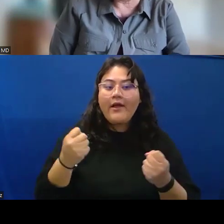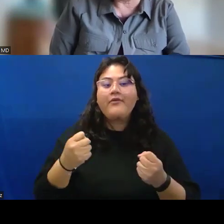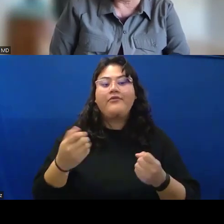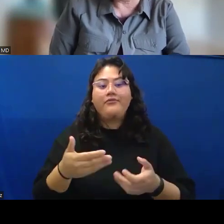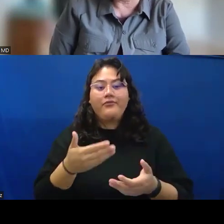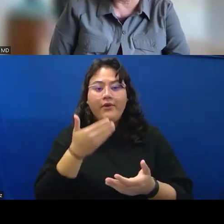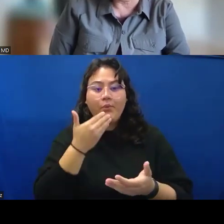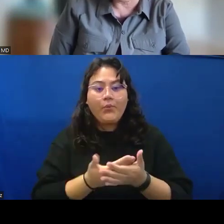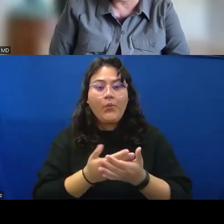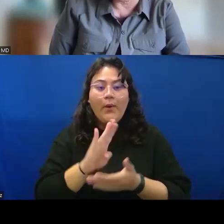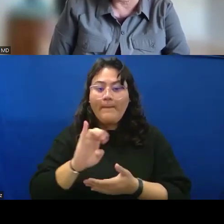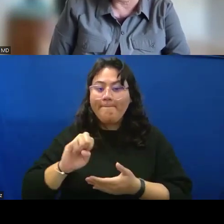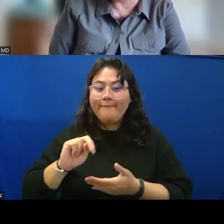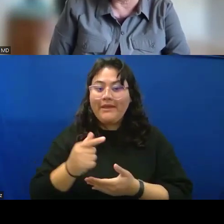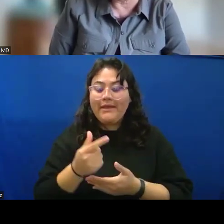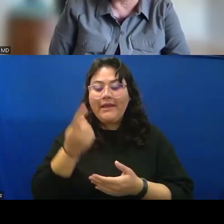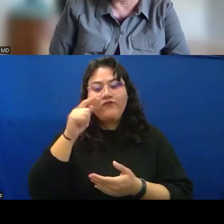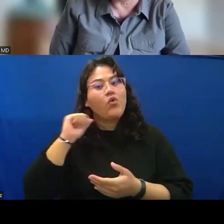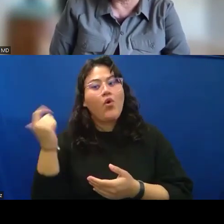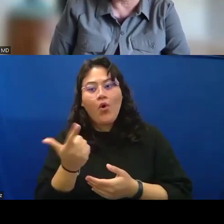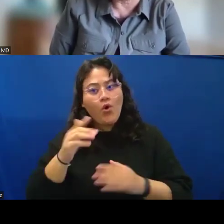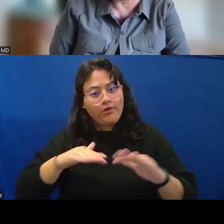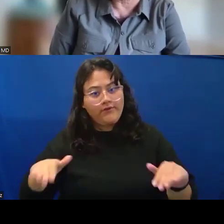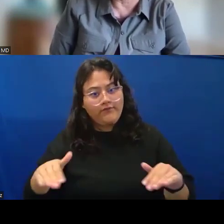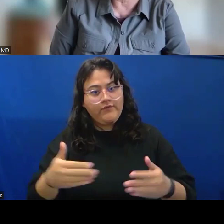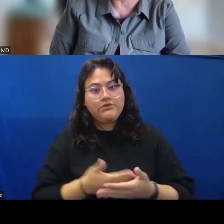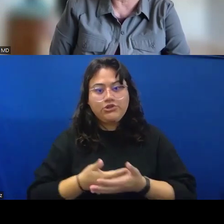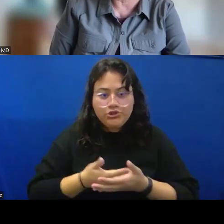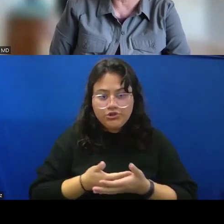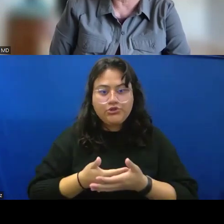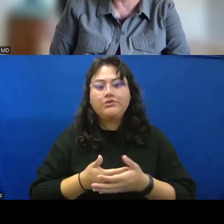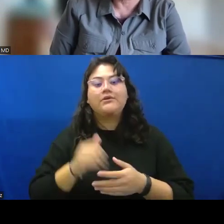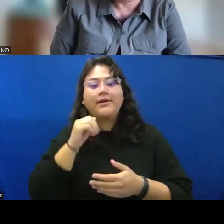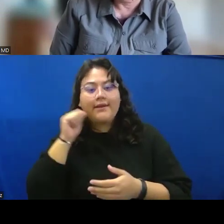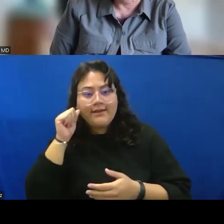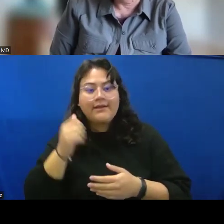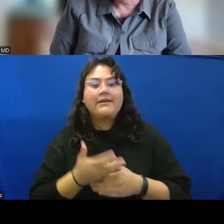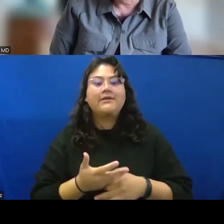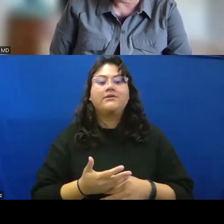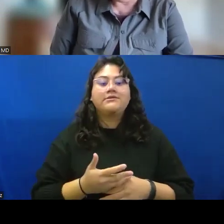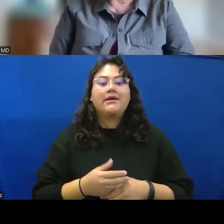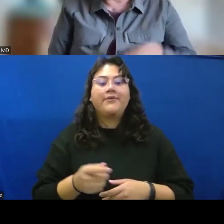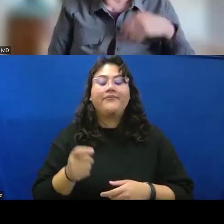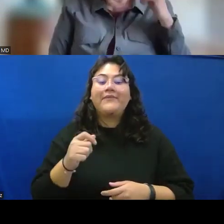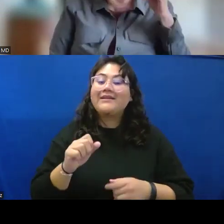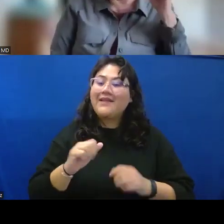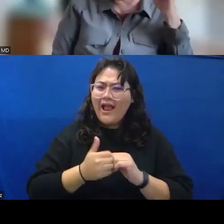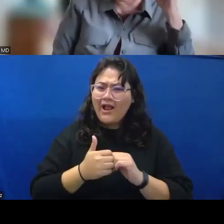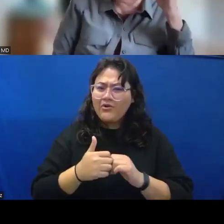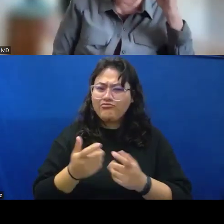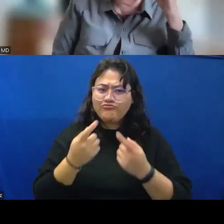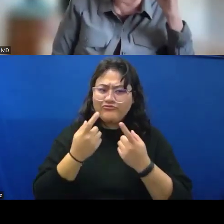to accomplish this, the AAP shall support the professional needs of its members. It has a membership